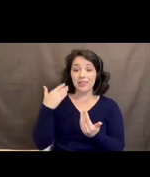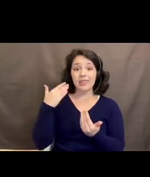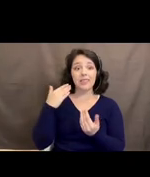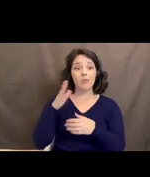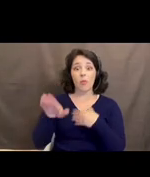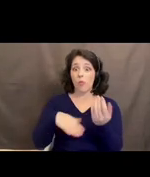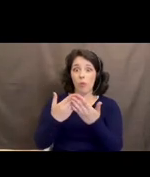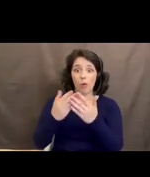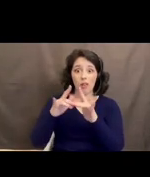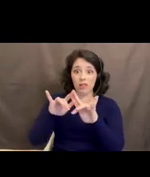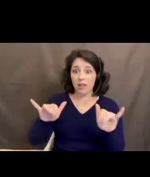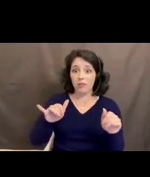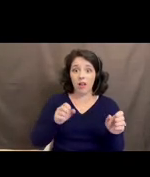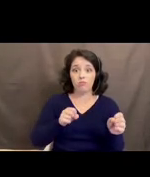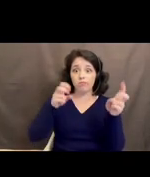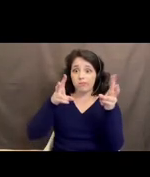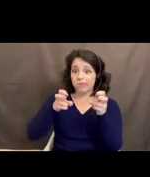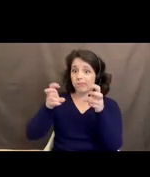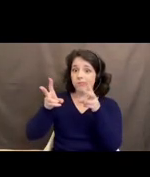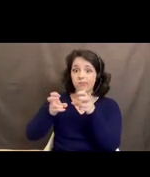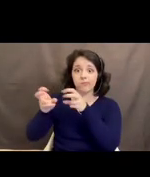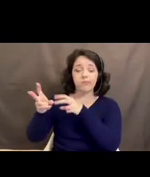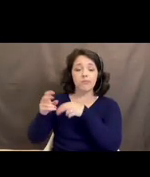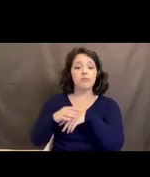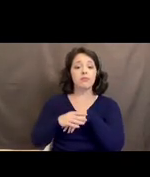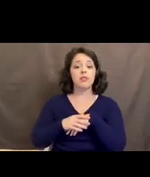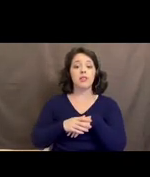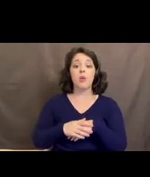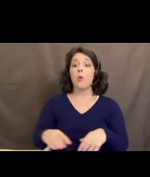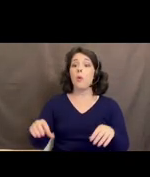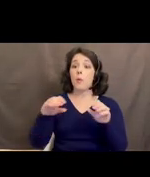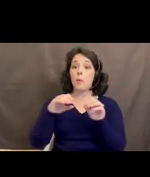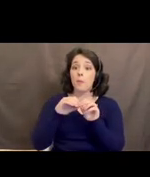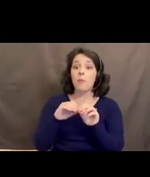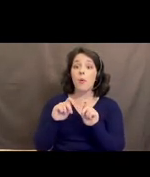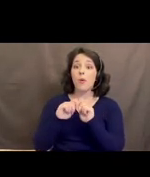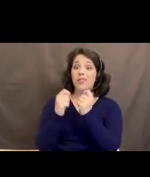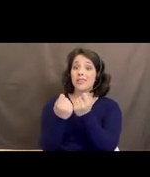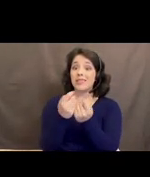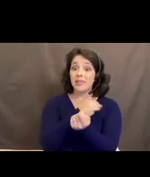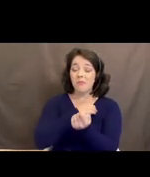has enhanced functionality to add and remove other entity team members.